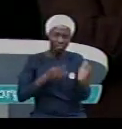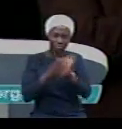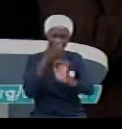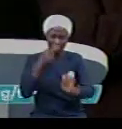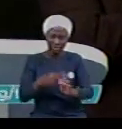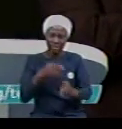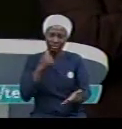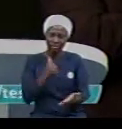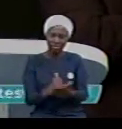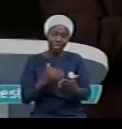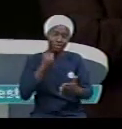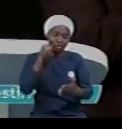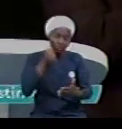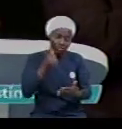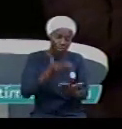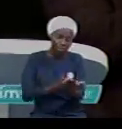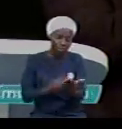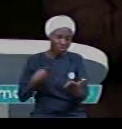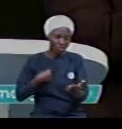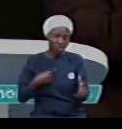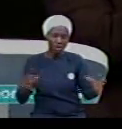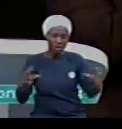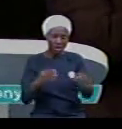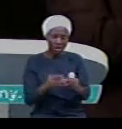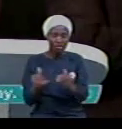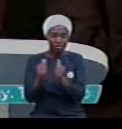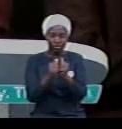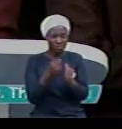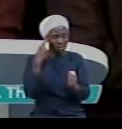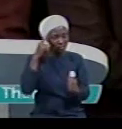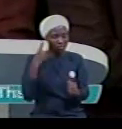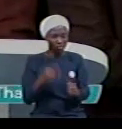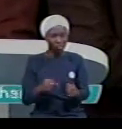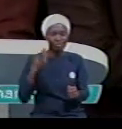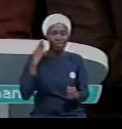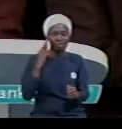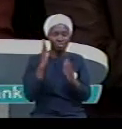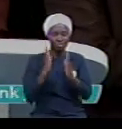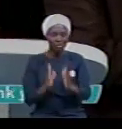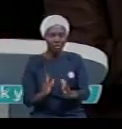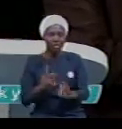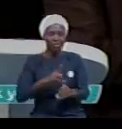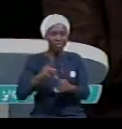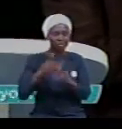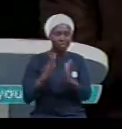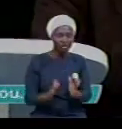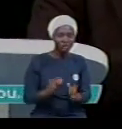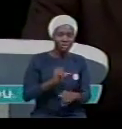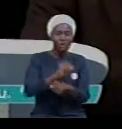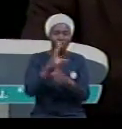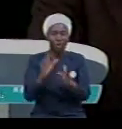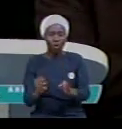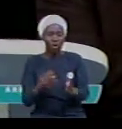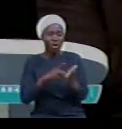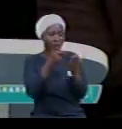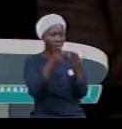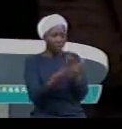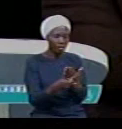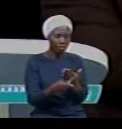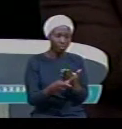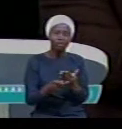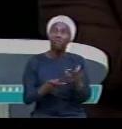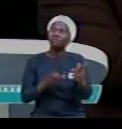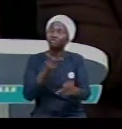Tomorrow morning, we'll be gathering together once again for the ministers, professionals, and workers conference. Visit us,